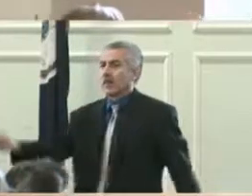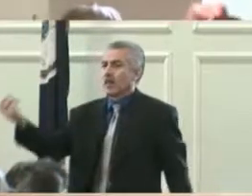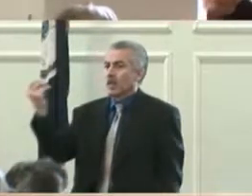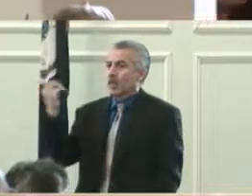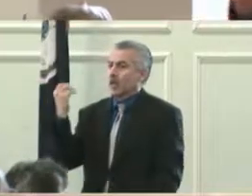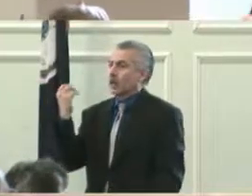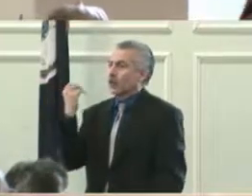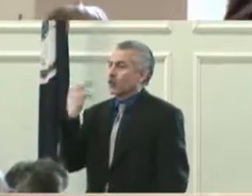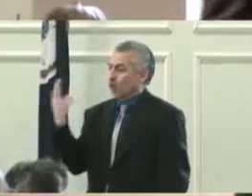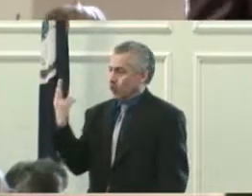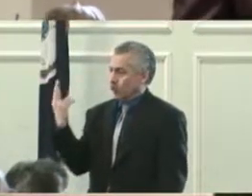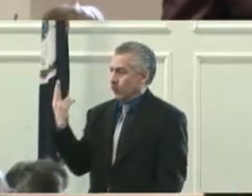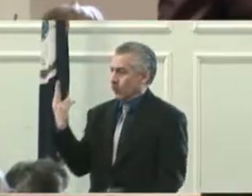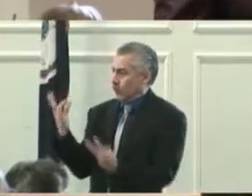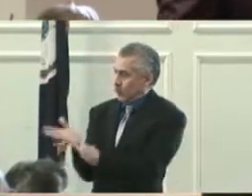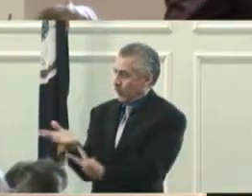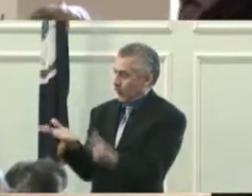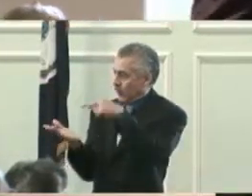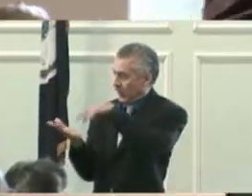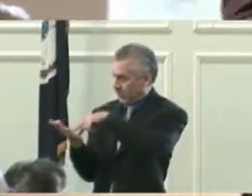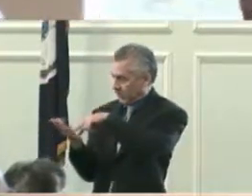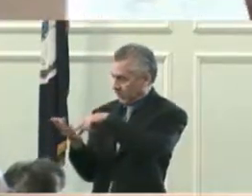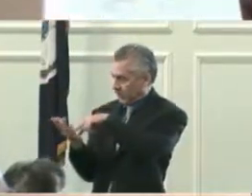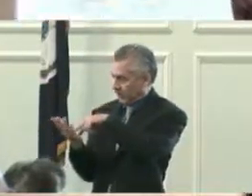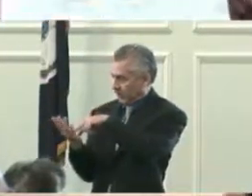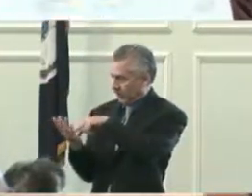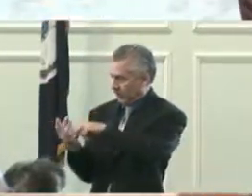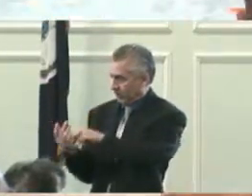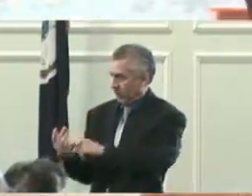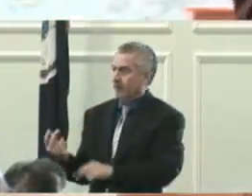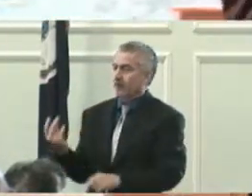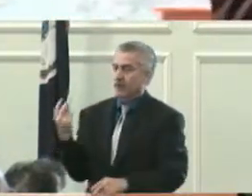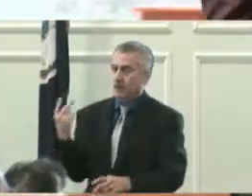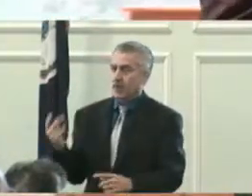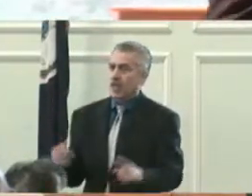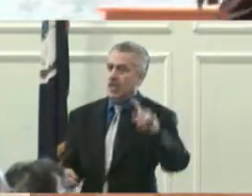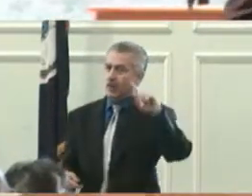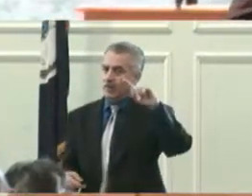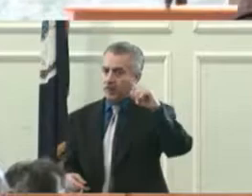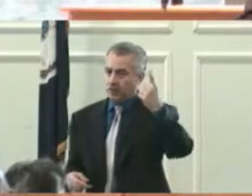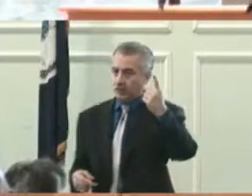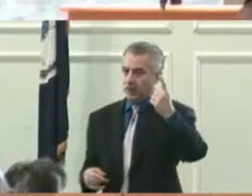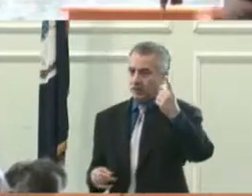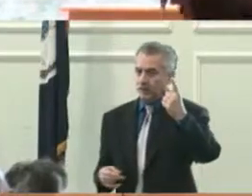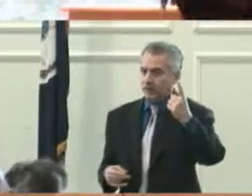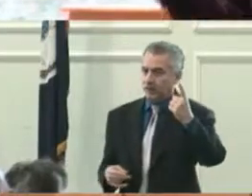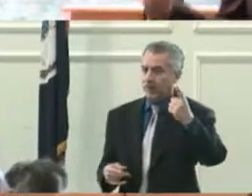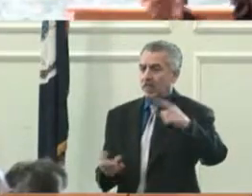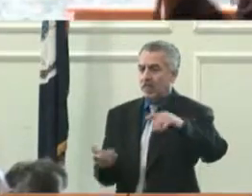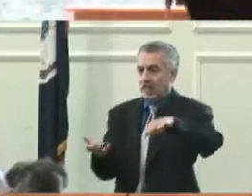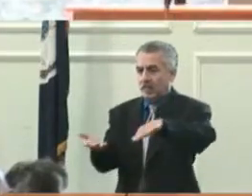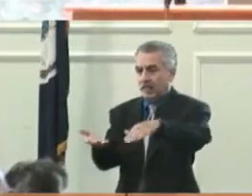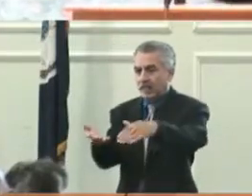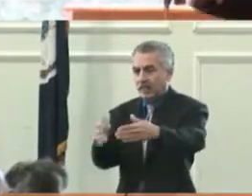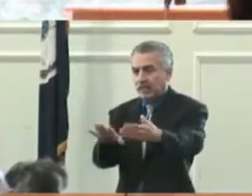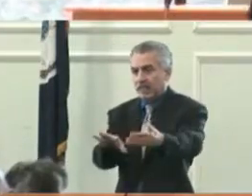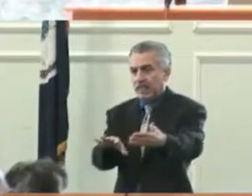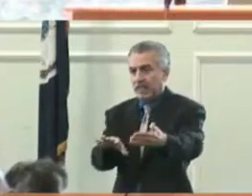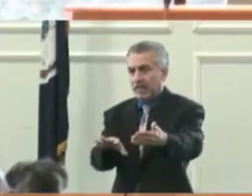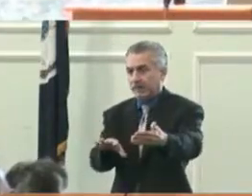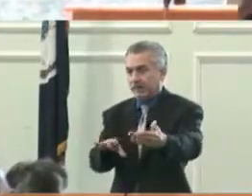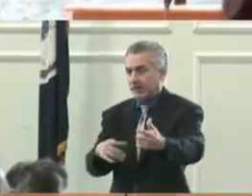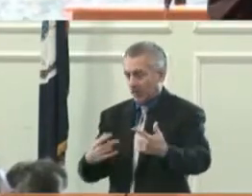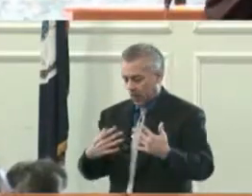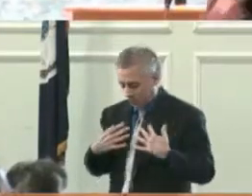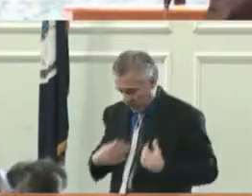great resurrection? And the graves of the dead are going to open up, and people are going to come up, not as they went into the